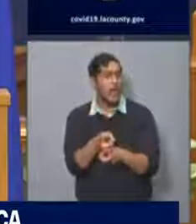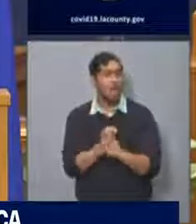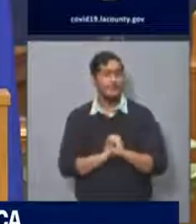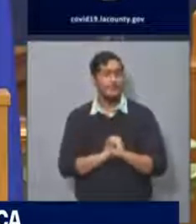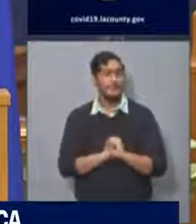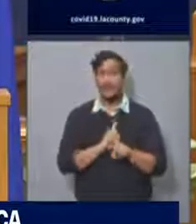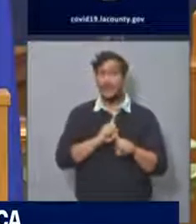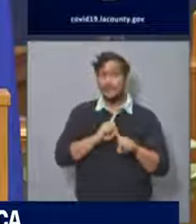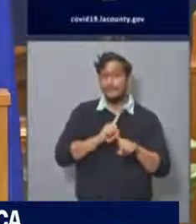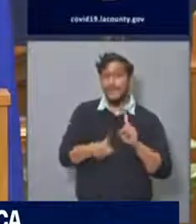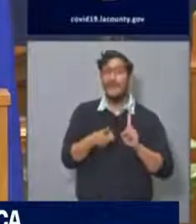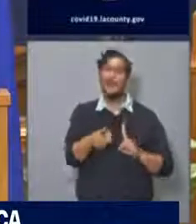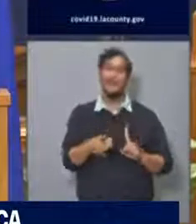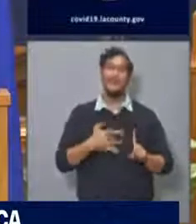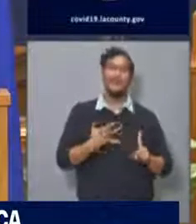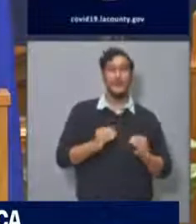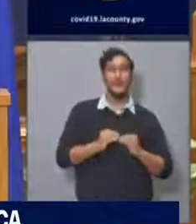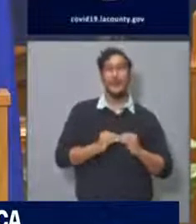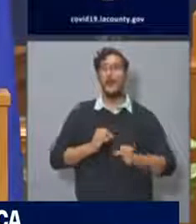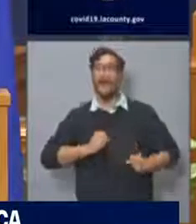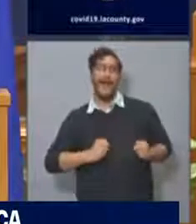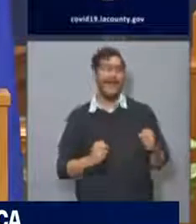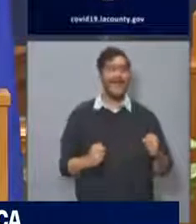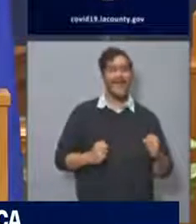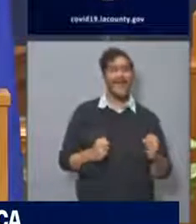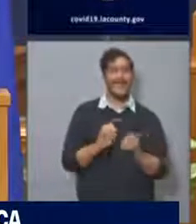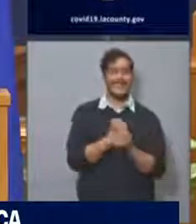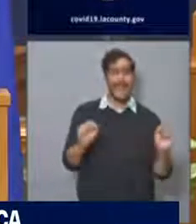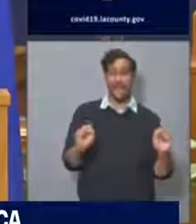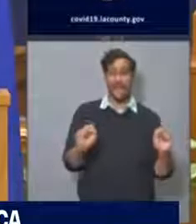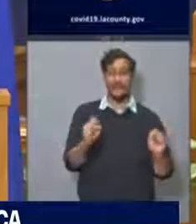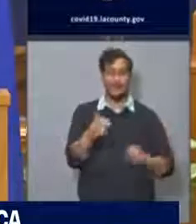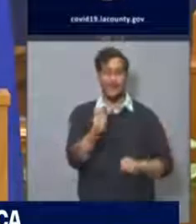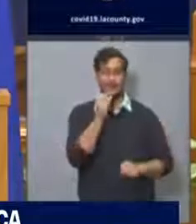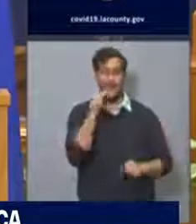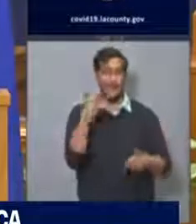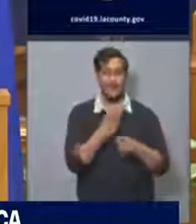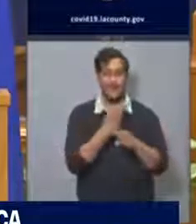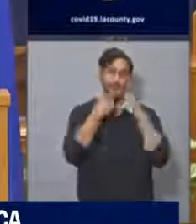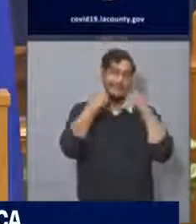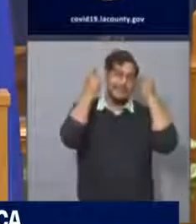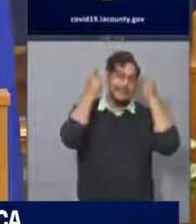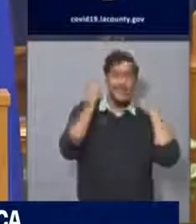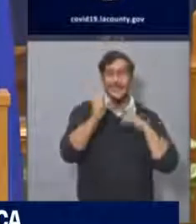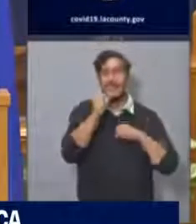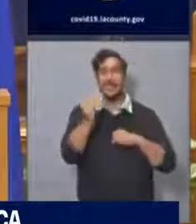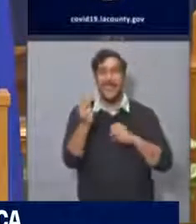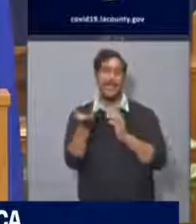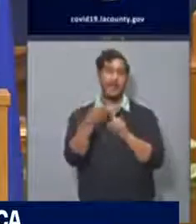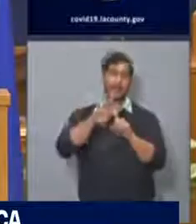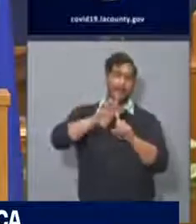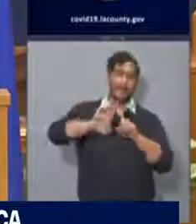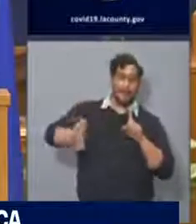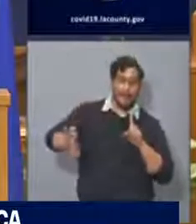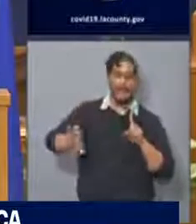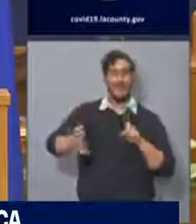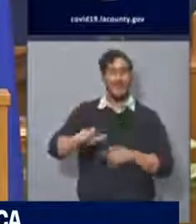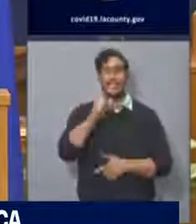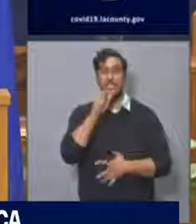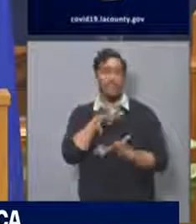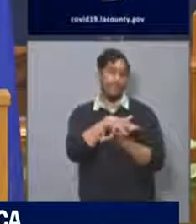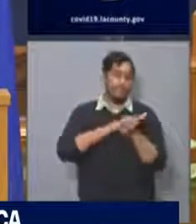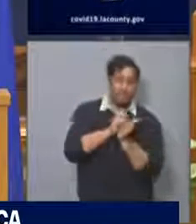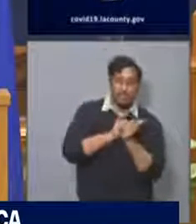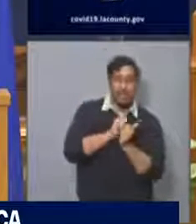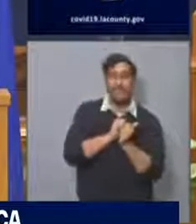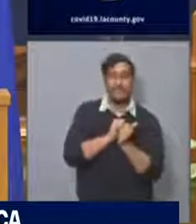any social distancing, you're not wearing a face covering, and you're taking no infection control practices to